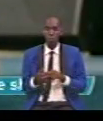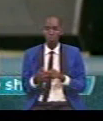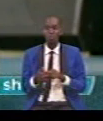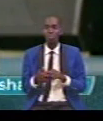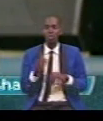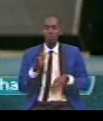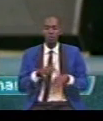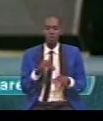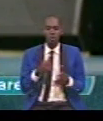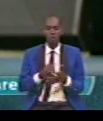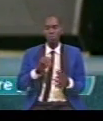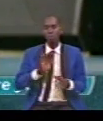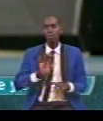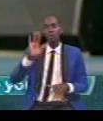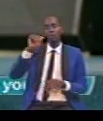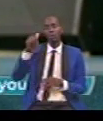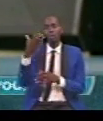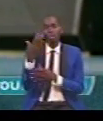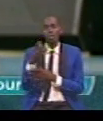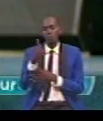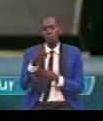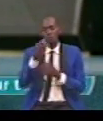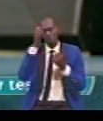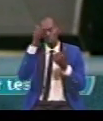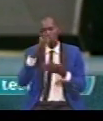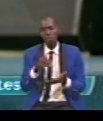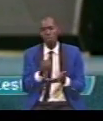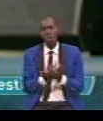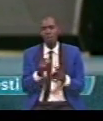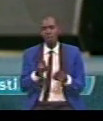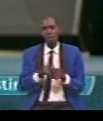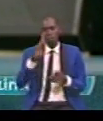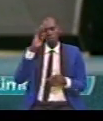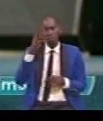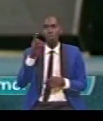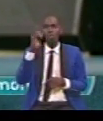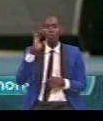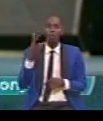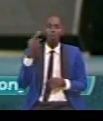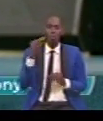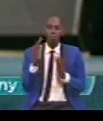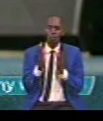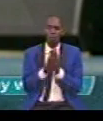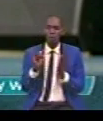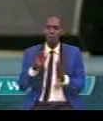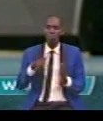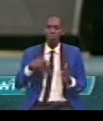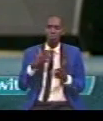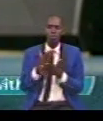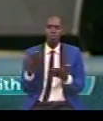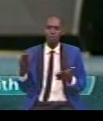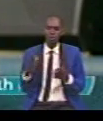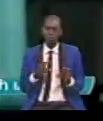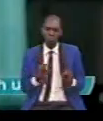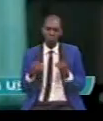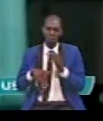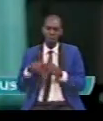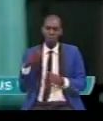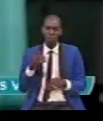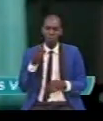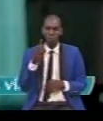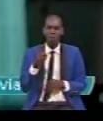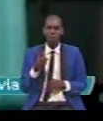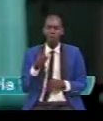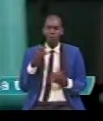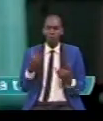that. Then as he was praying, I just felt like something moved out of me. And today I've